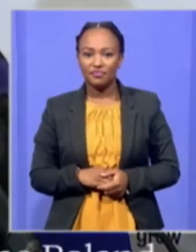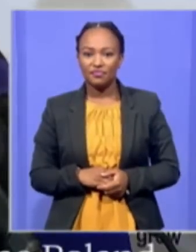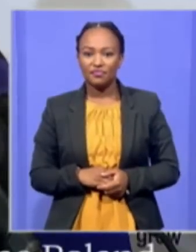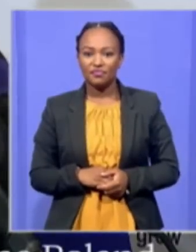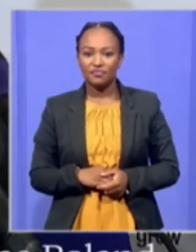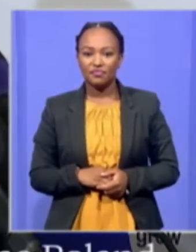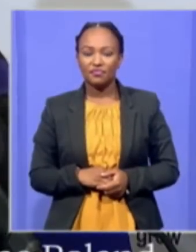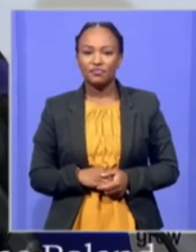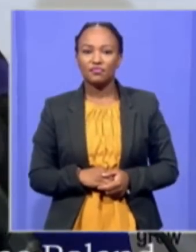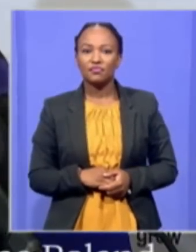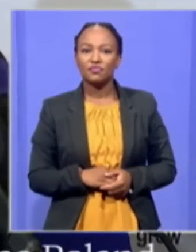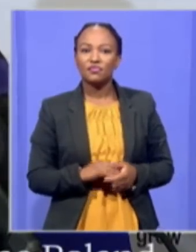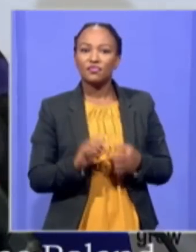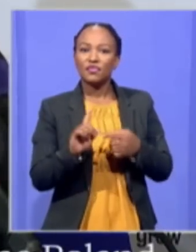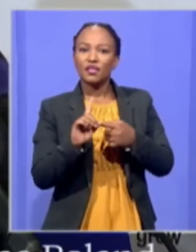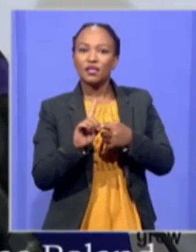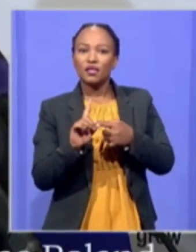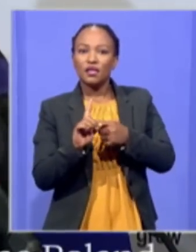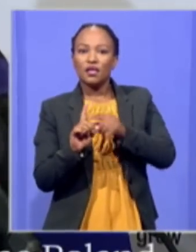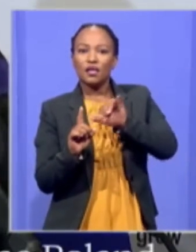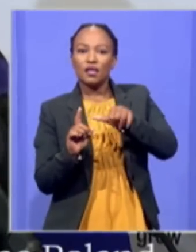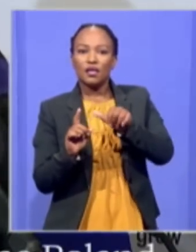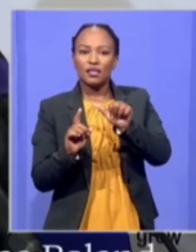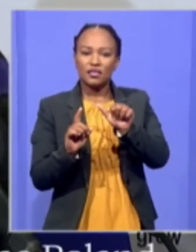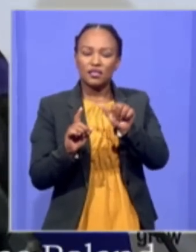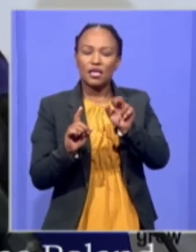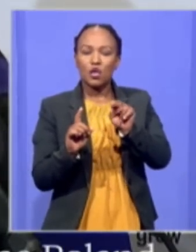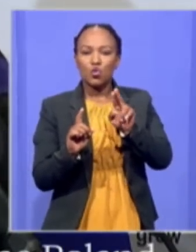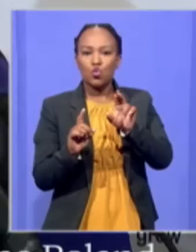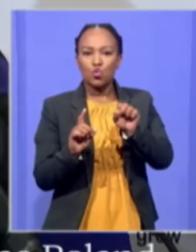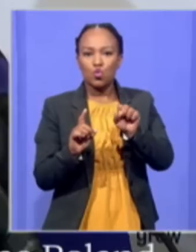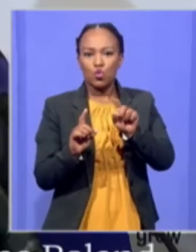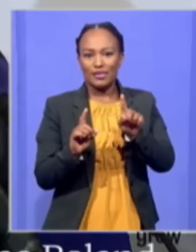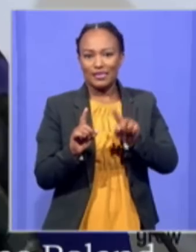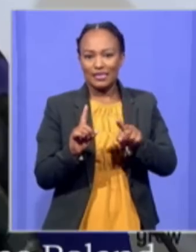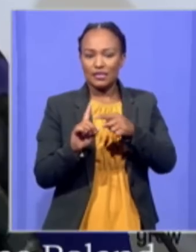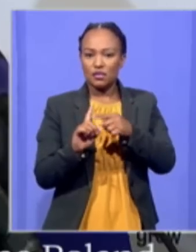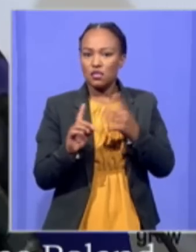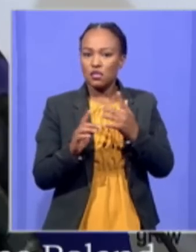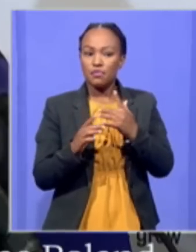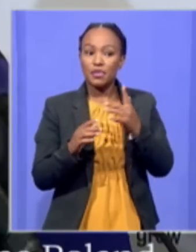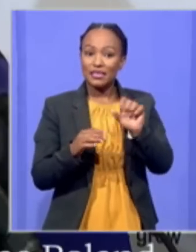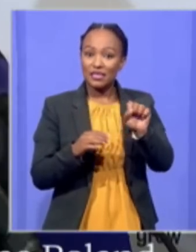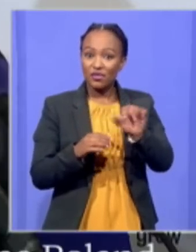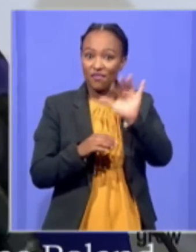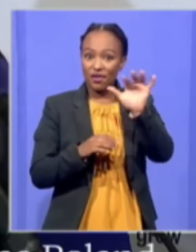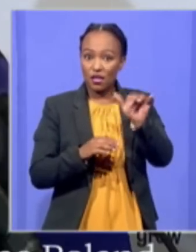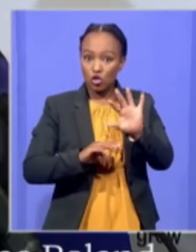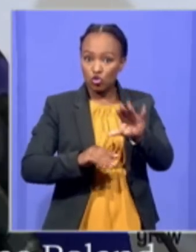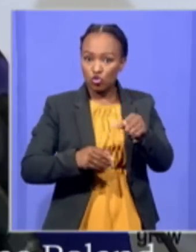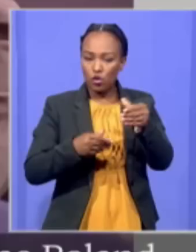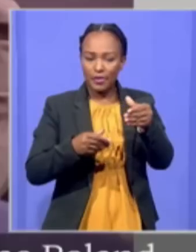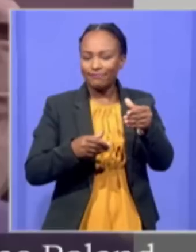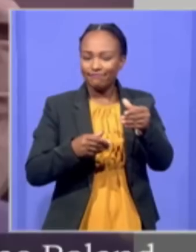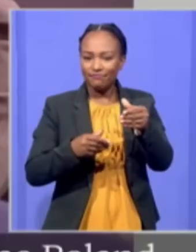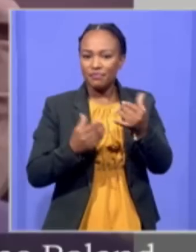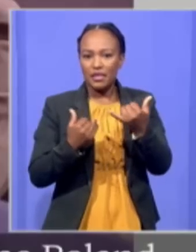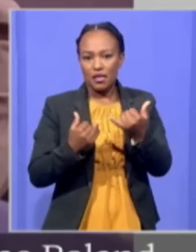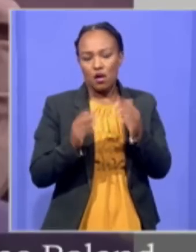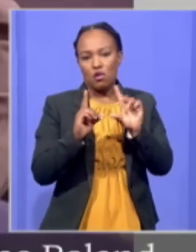Since Janus Walus no longer holds any South African enabling documents, the Department of Home Affairs will be deporting him.